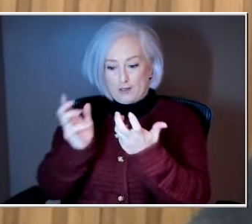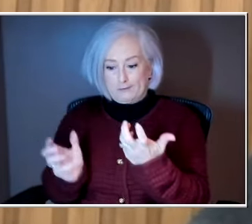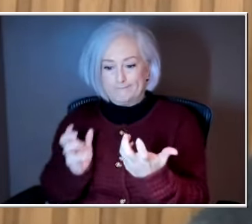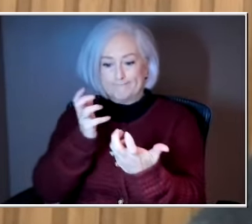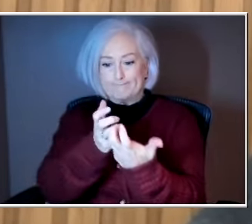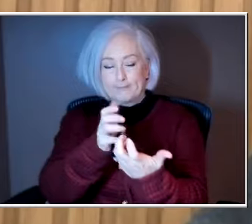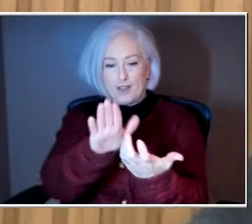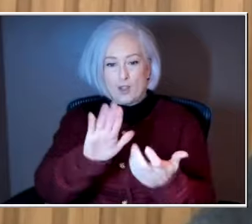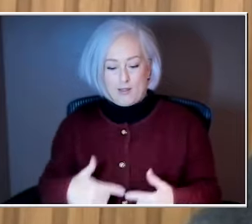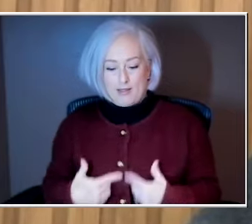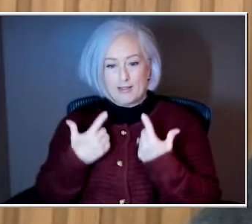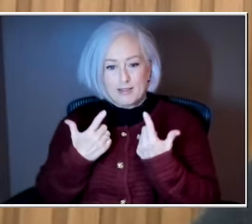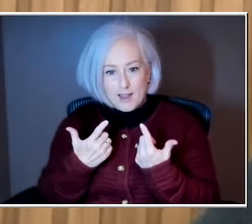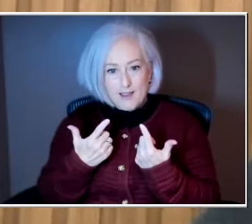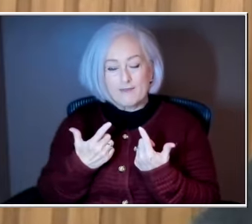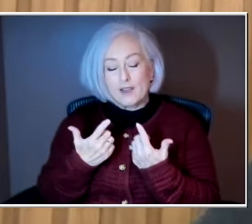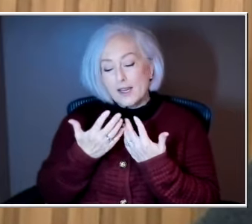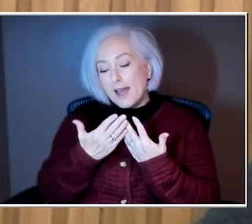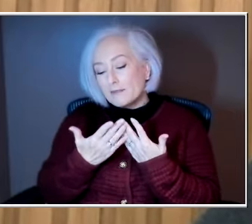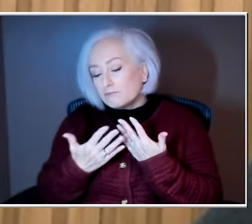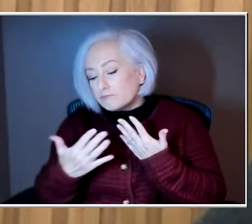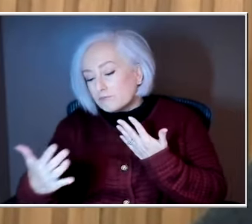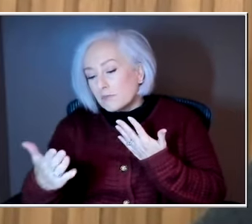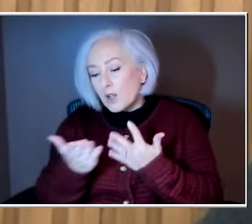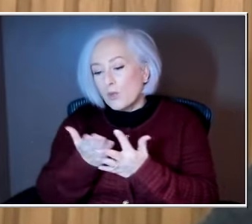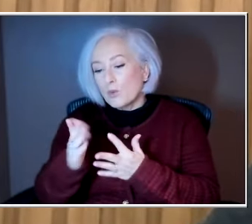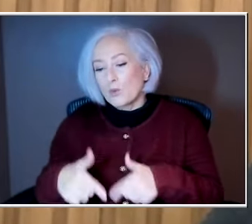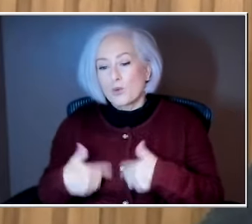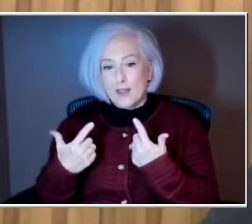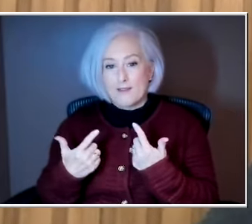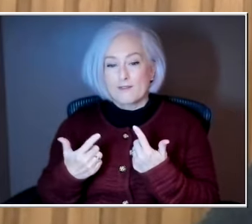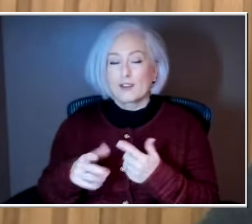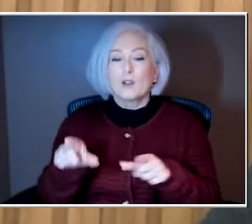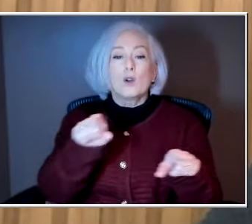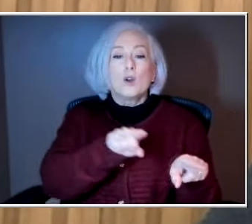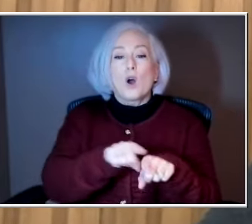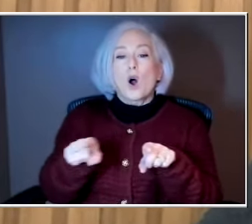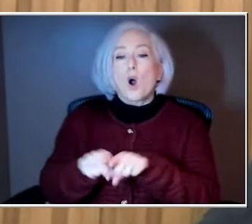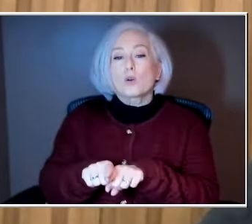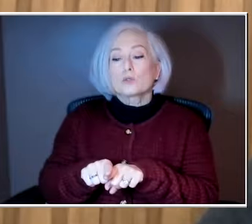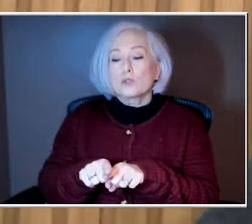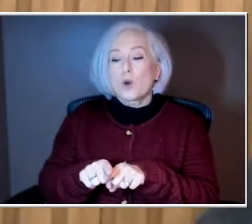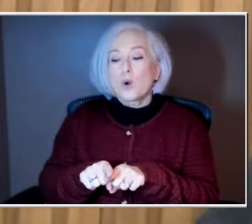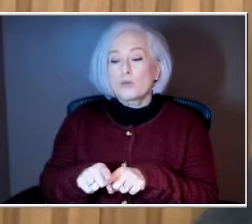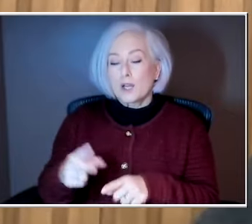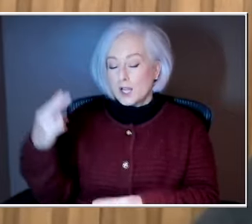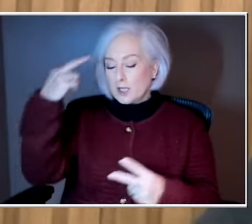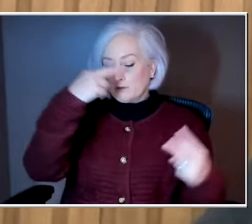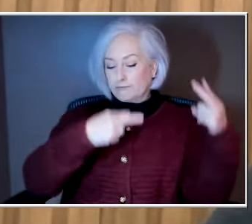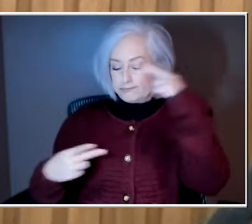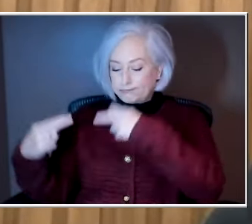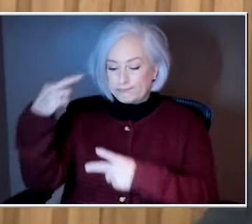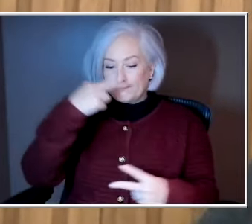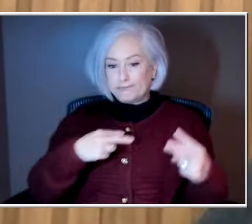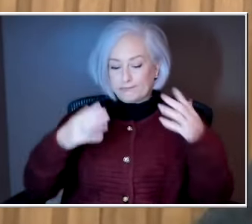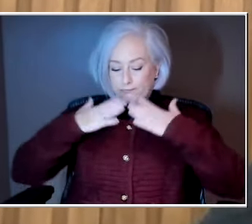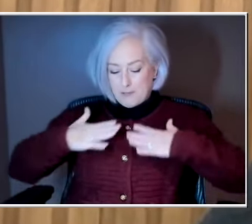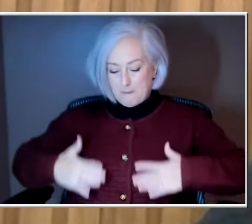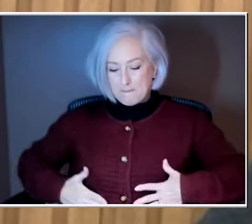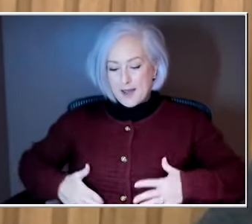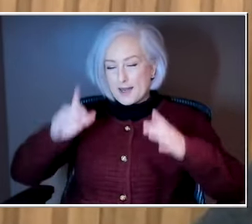may change over time as well. And I'd say the other thing is the body image is a very, very complex idea. That's our automatic